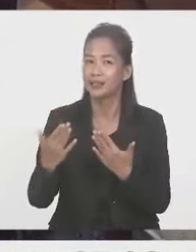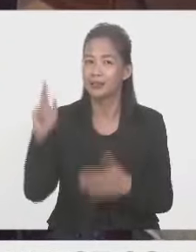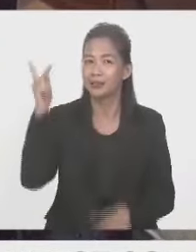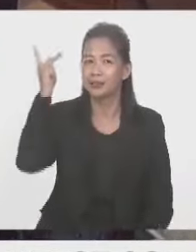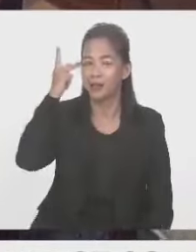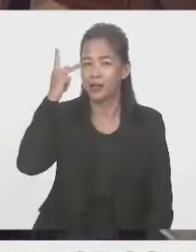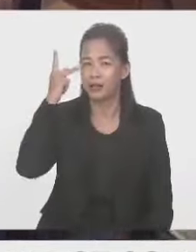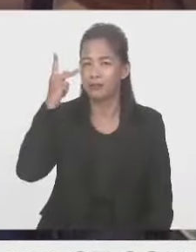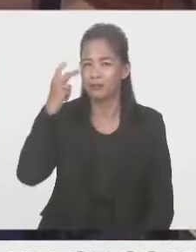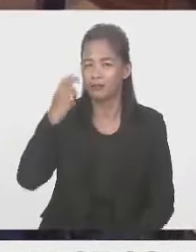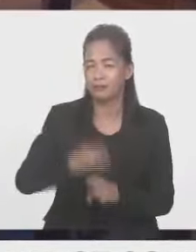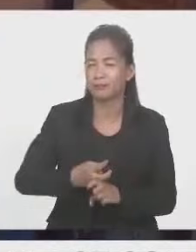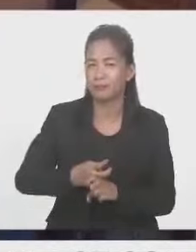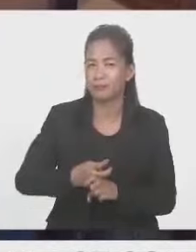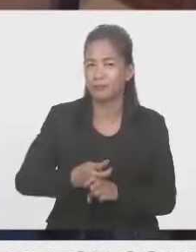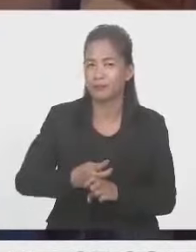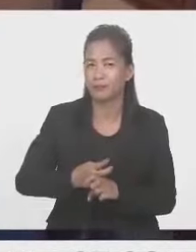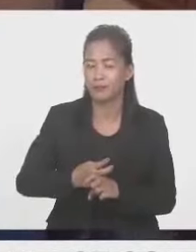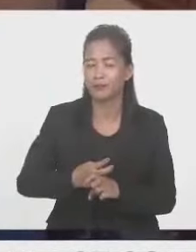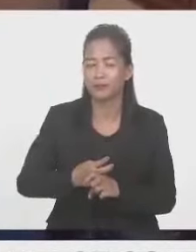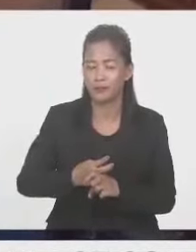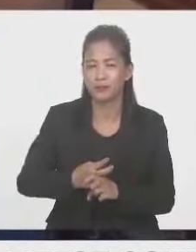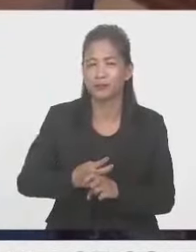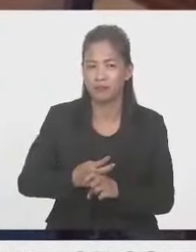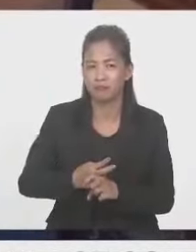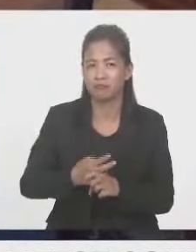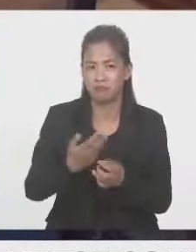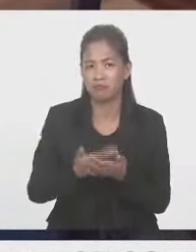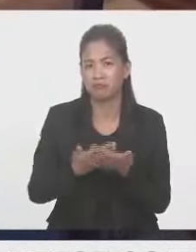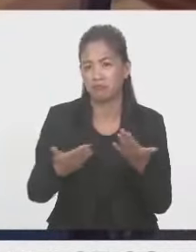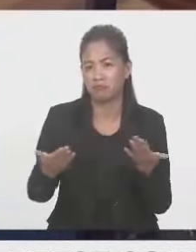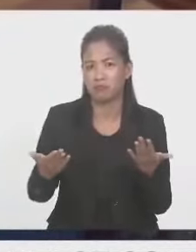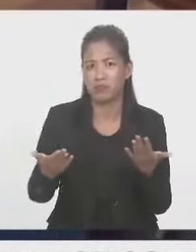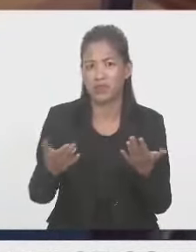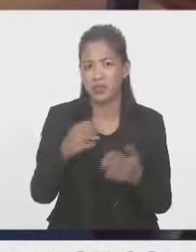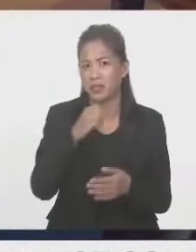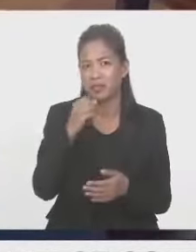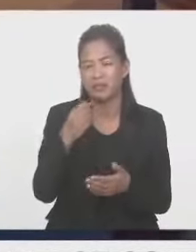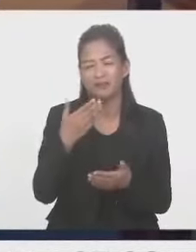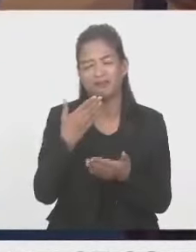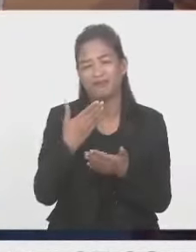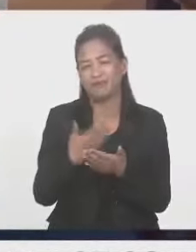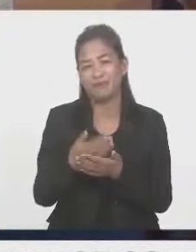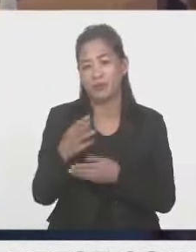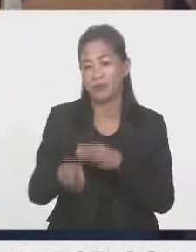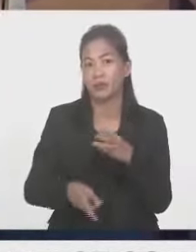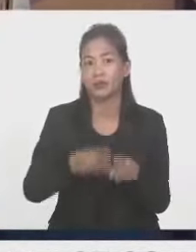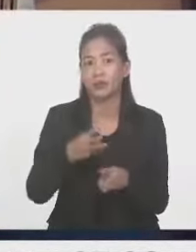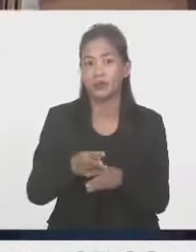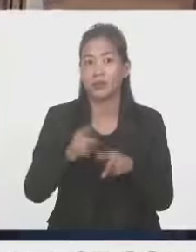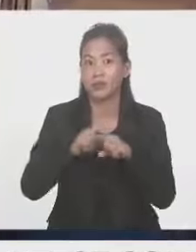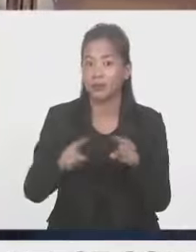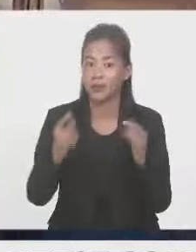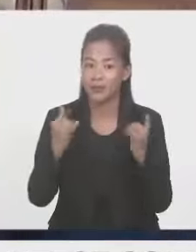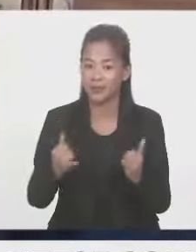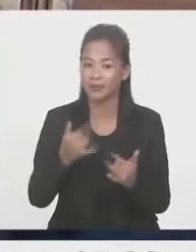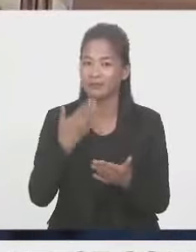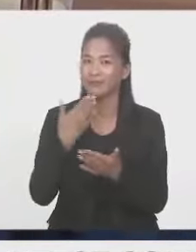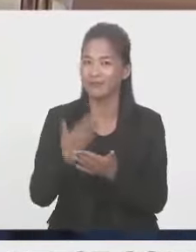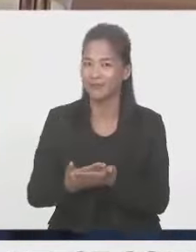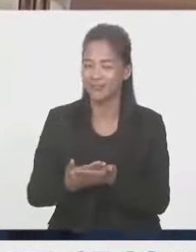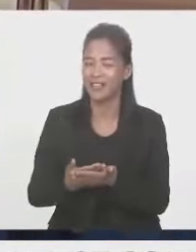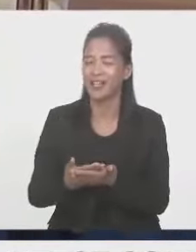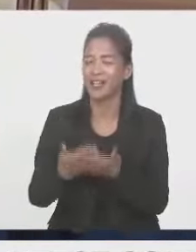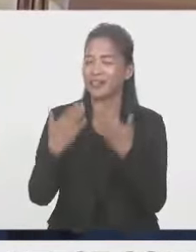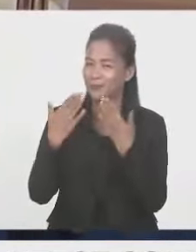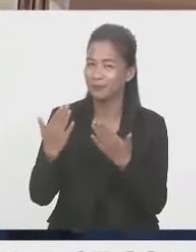is tough. And it's, in many cases, not a very nice world. But it is a nice world today. And I appreciate it very much.